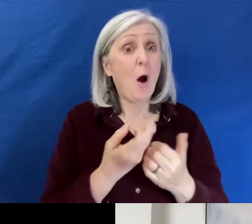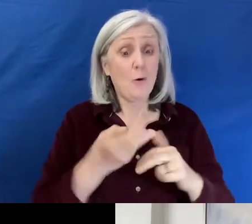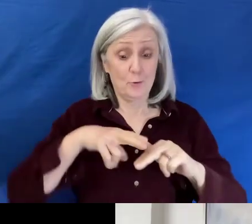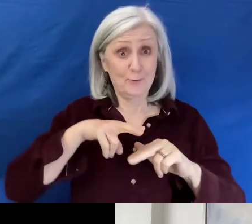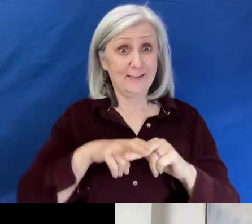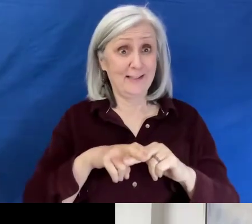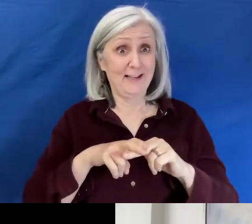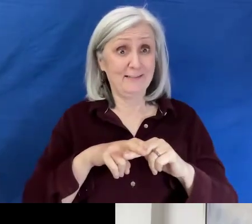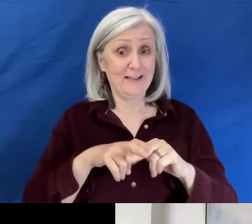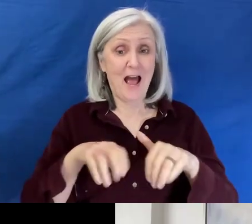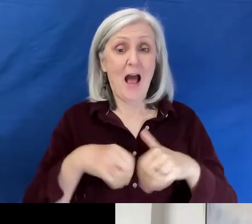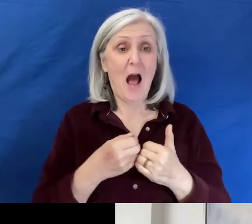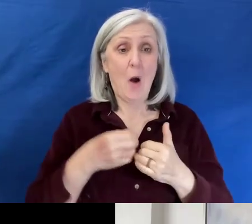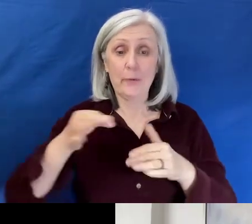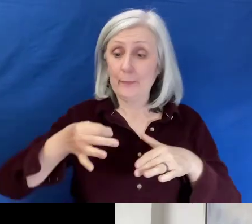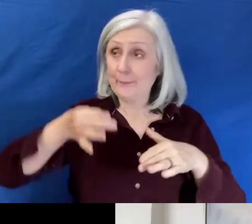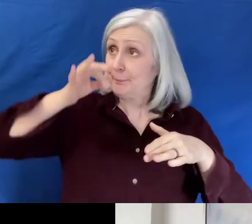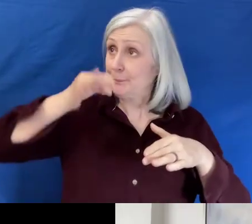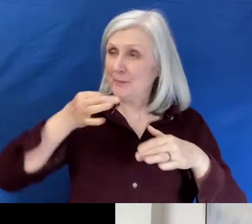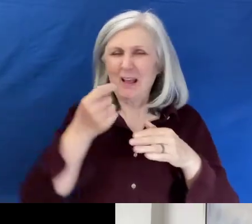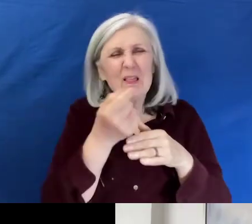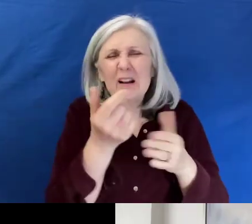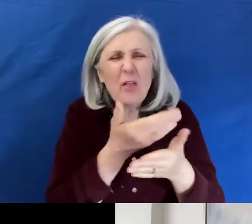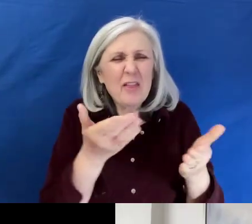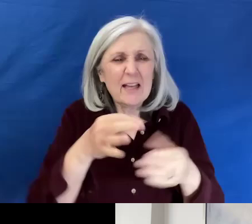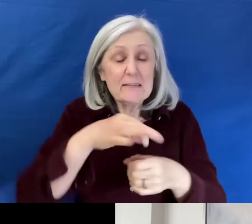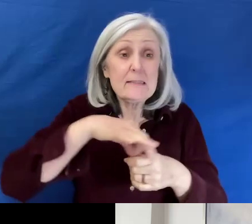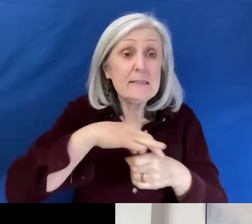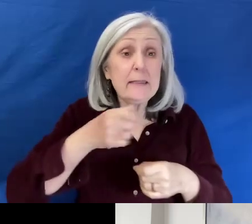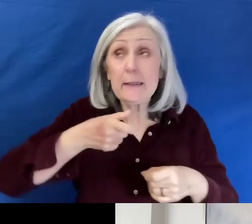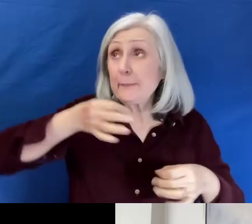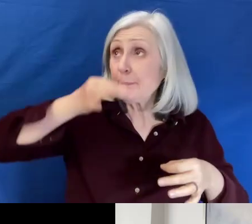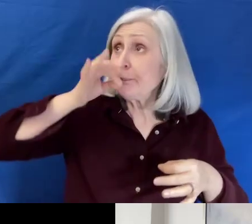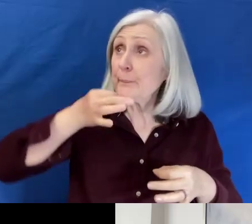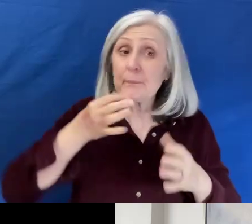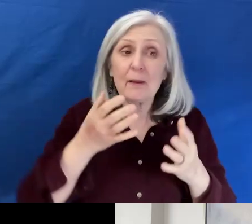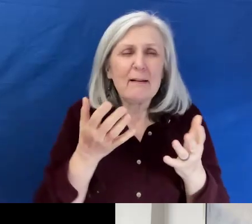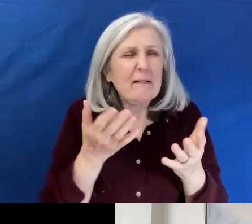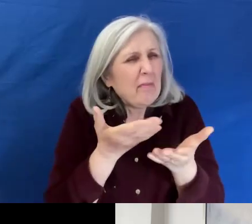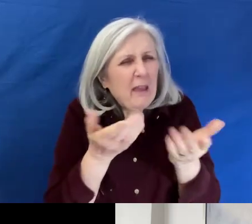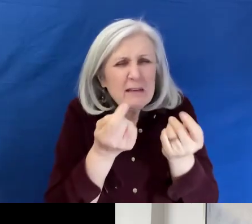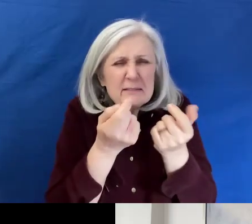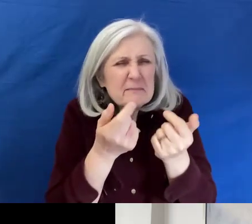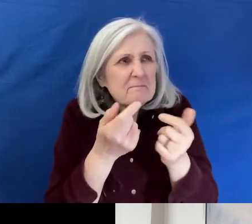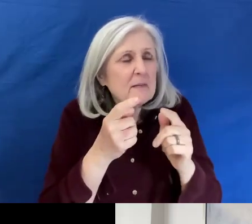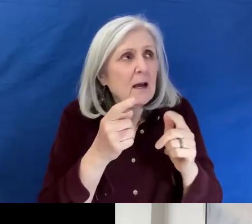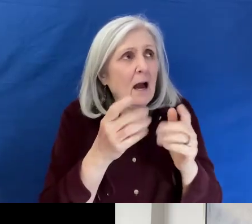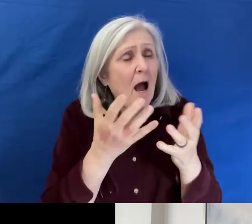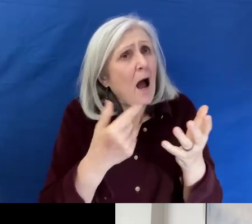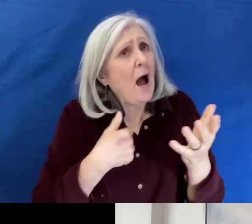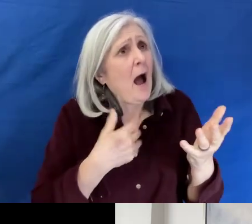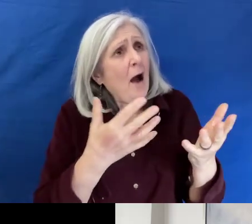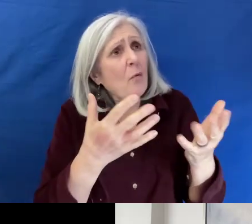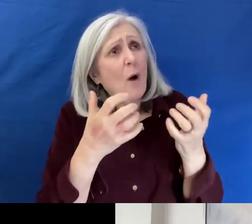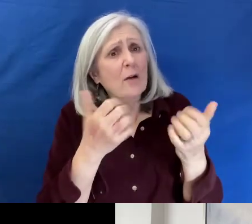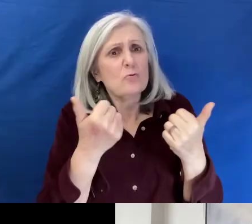sit and how you hold a cup of tea, little things like that, where obviously I want to bring as